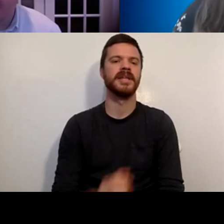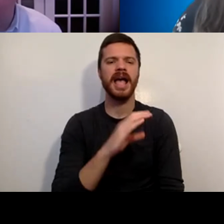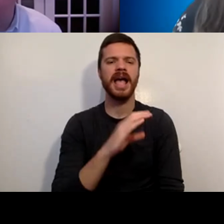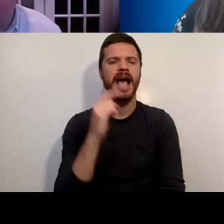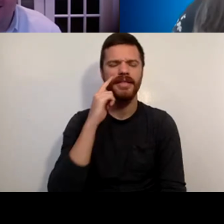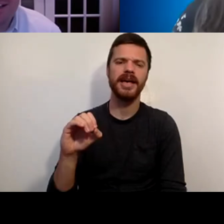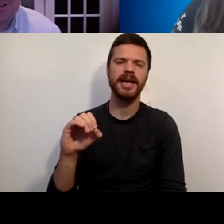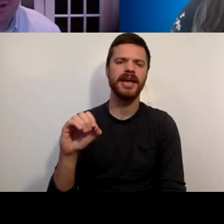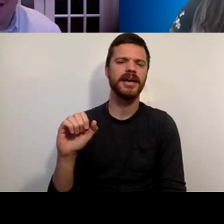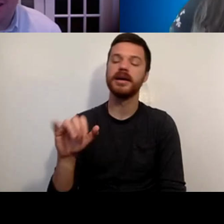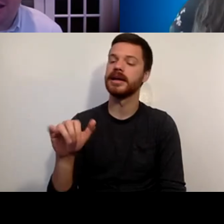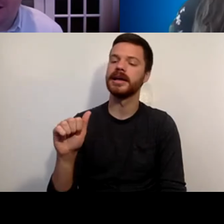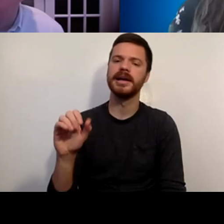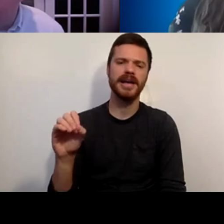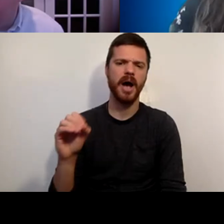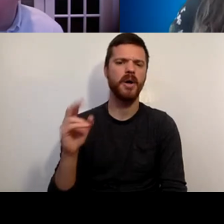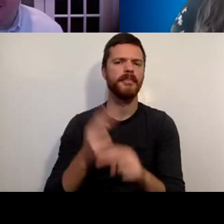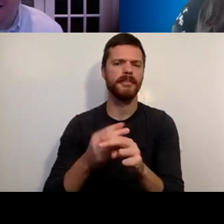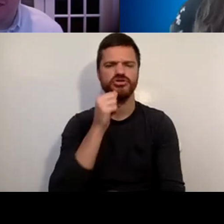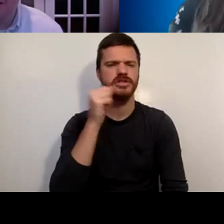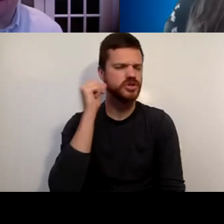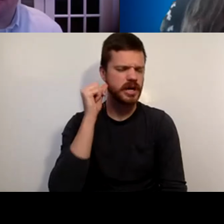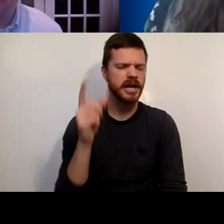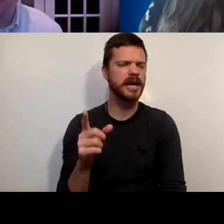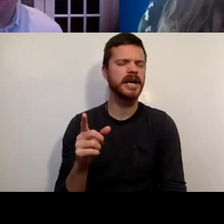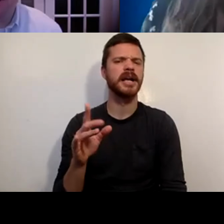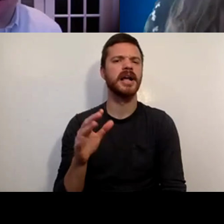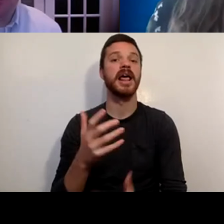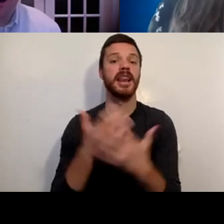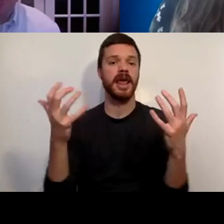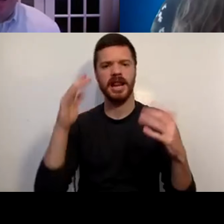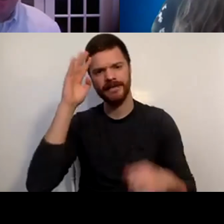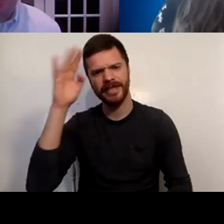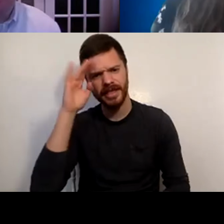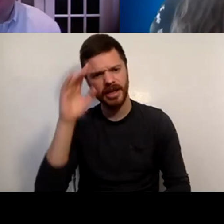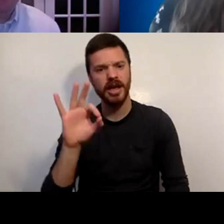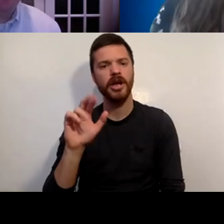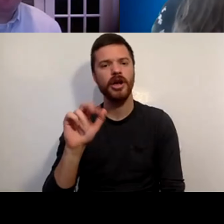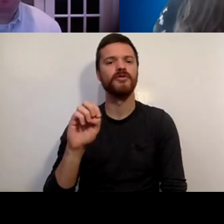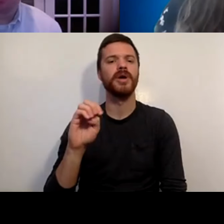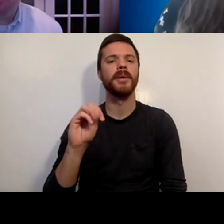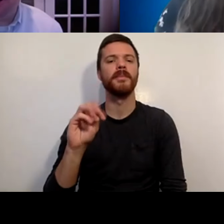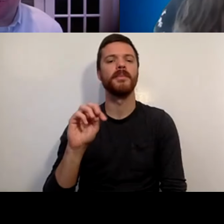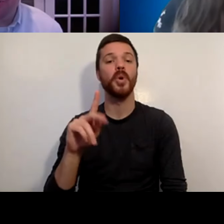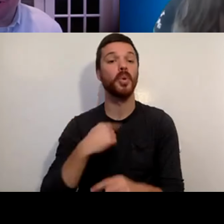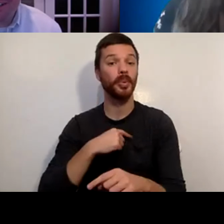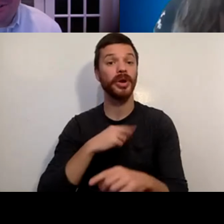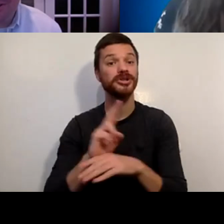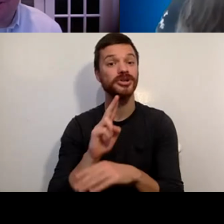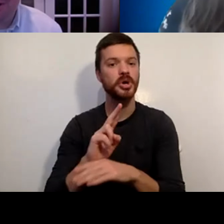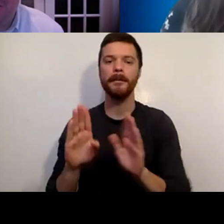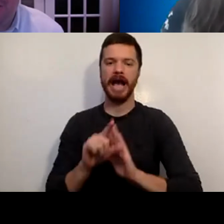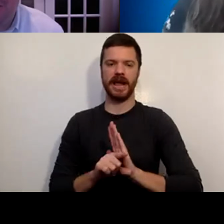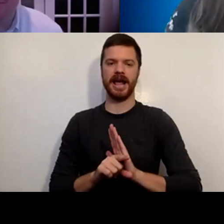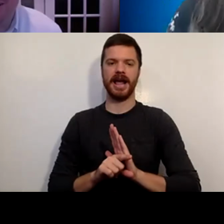this yesterday, that sort of a lot of the theories and frameworks that we use are in the background, and that people in community settings don't